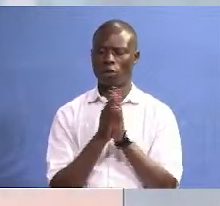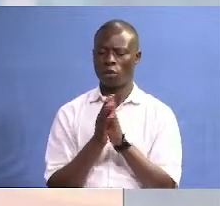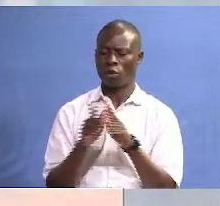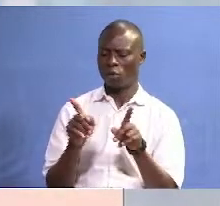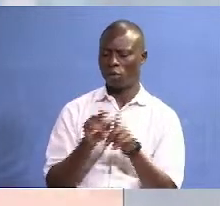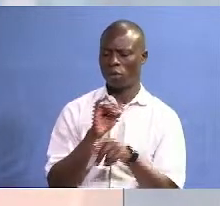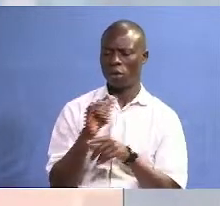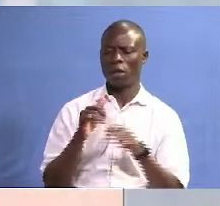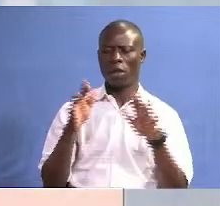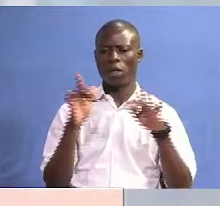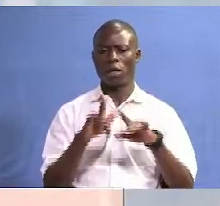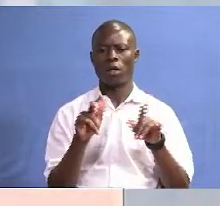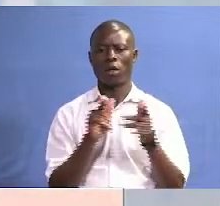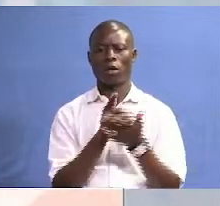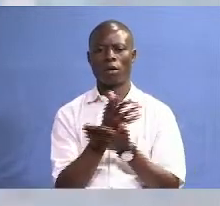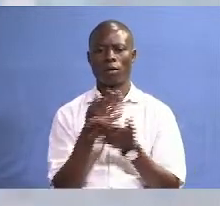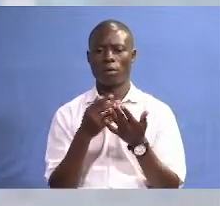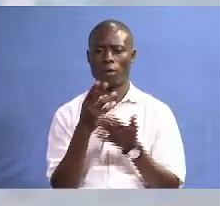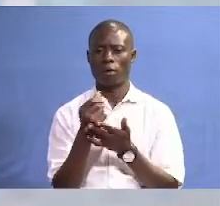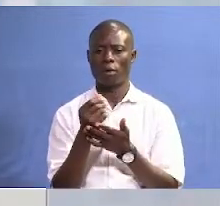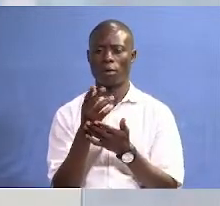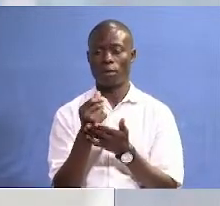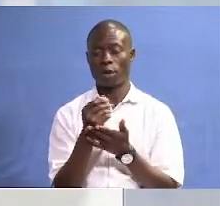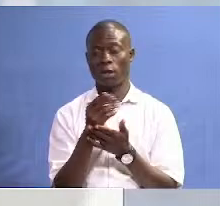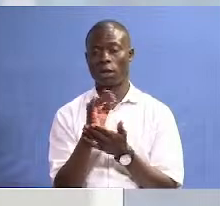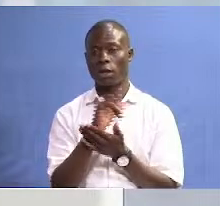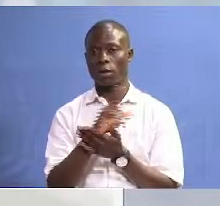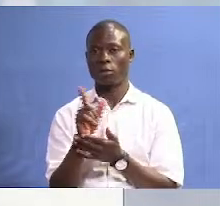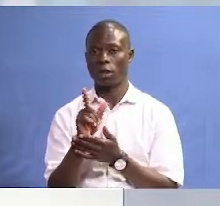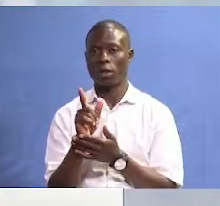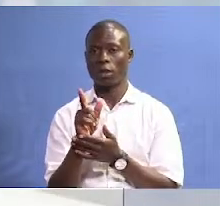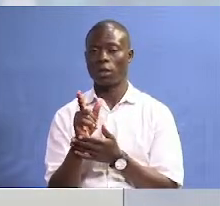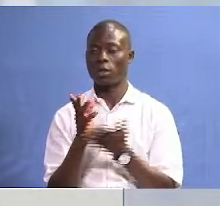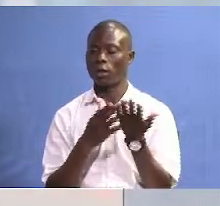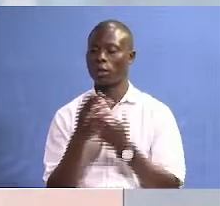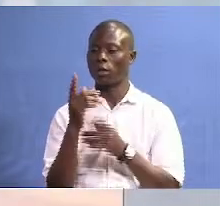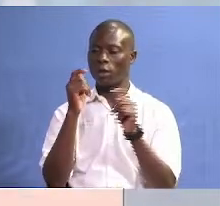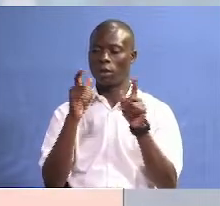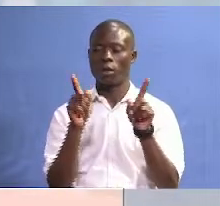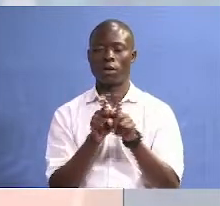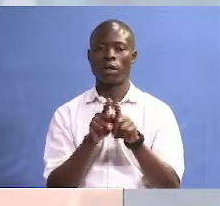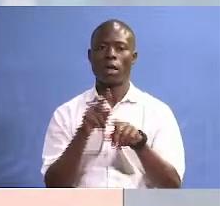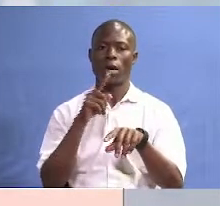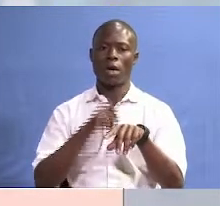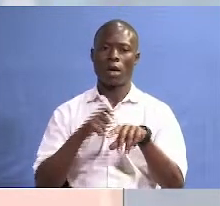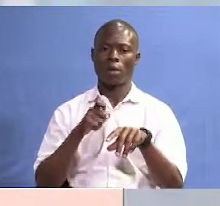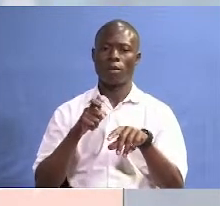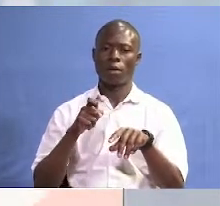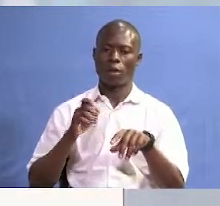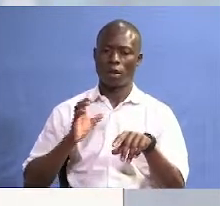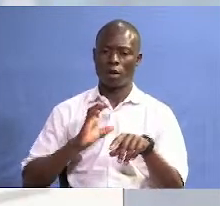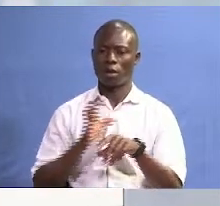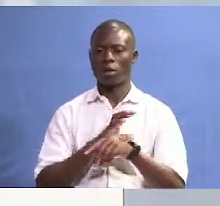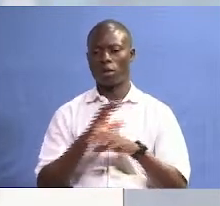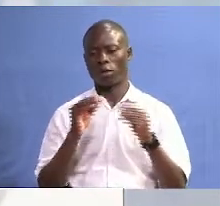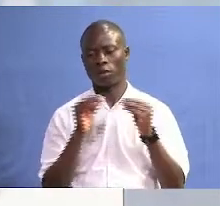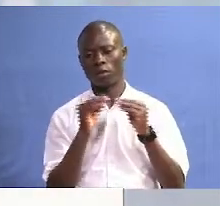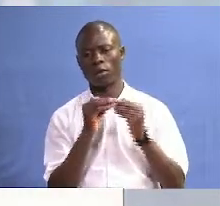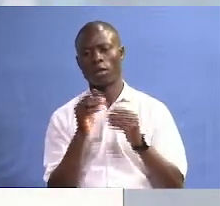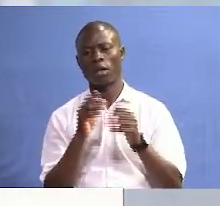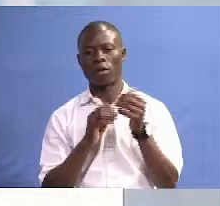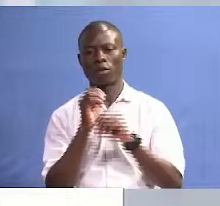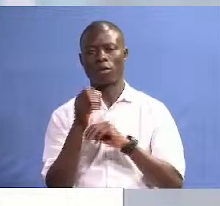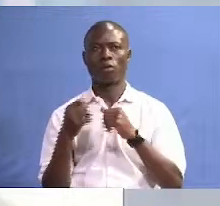from recent anti-finance bill protests, Embu County Commissioner Jack Obuo has announced a one-week amnesty.